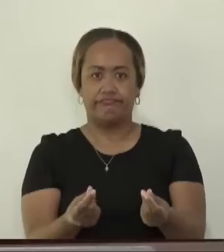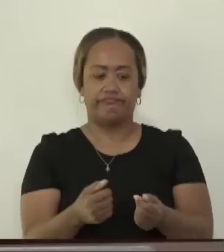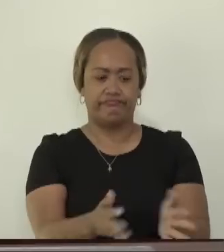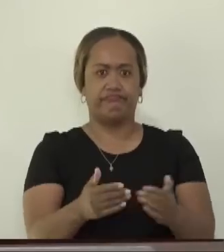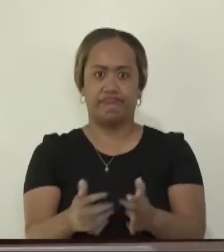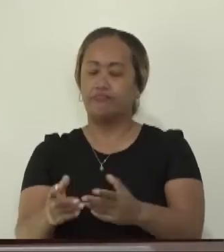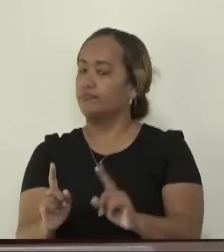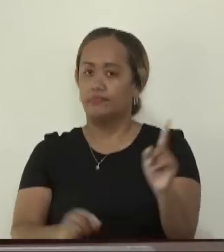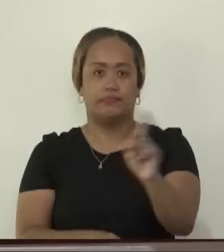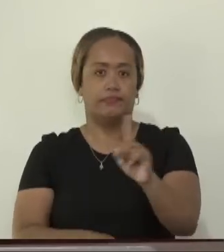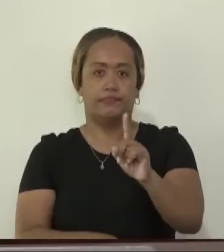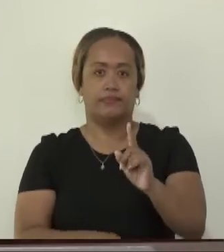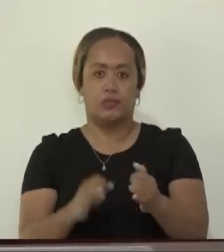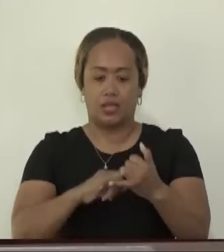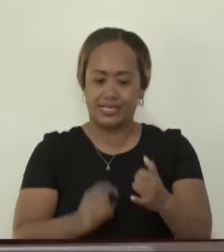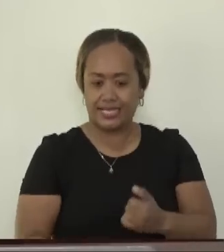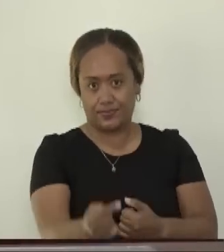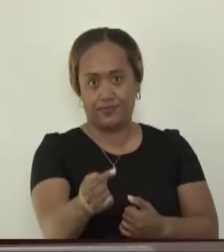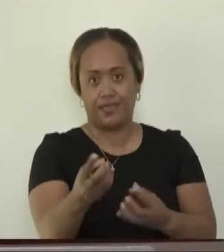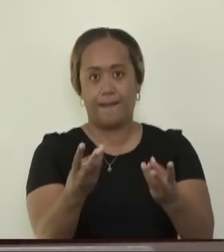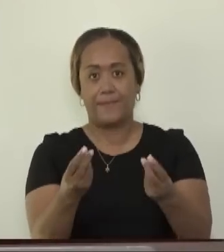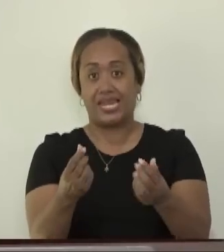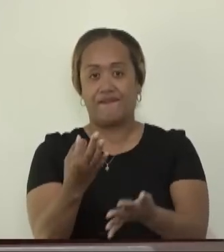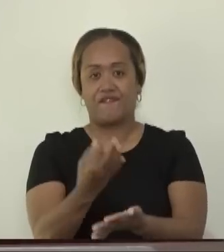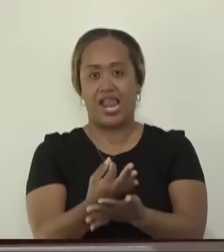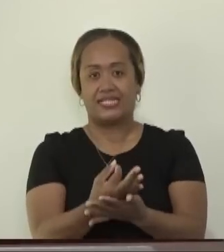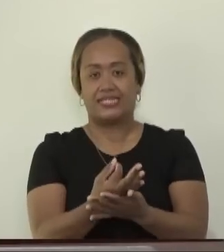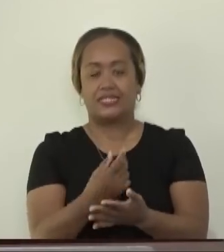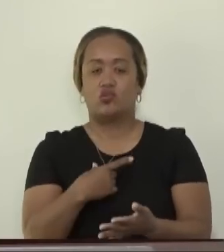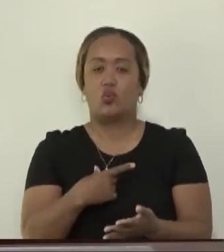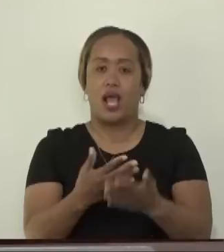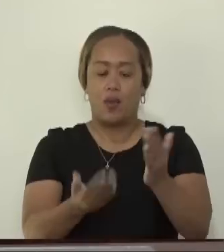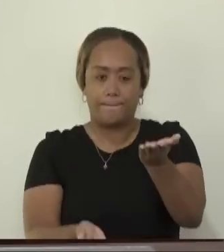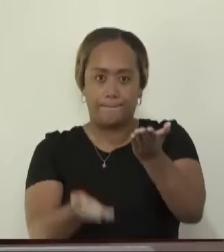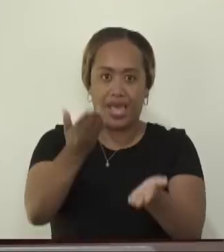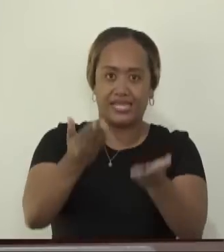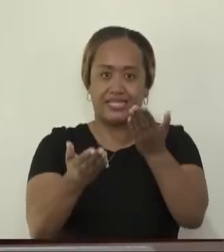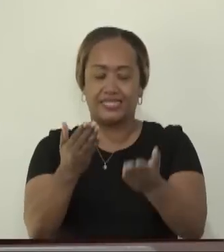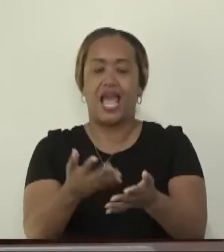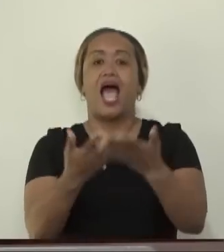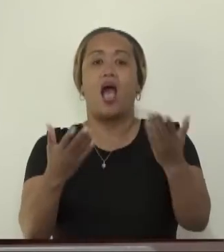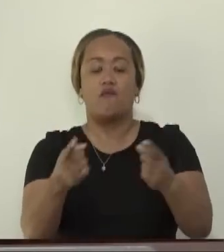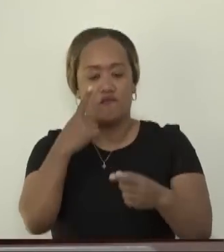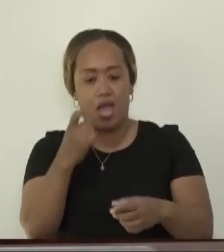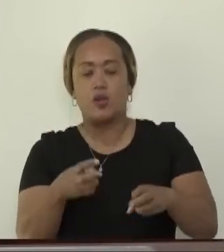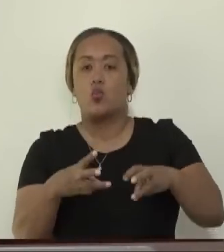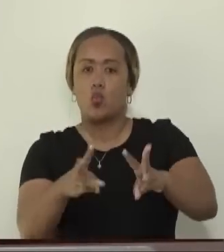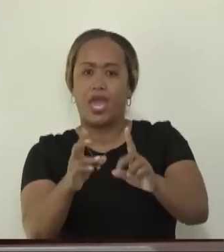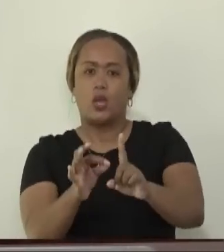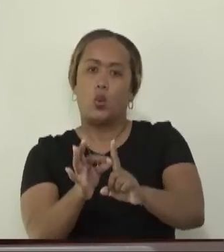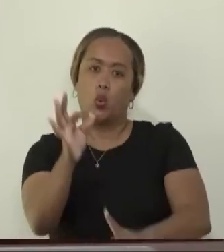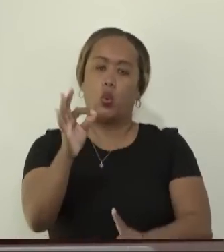fiscal sustainability. While taking a balanced approach, we must find ways to